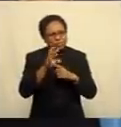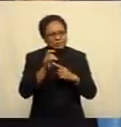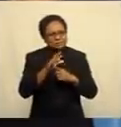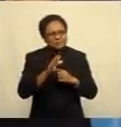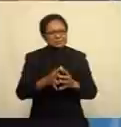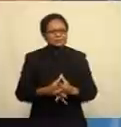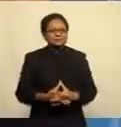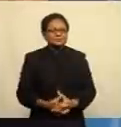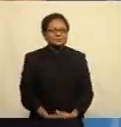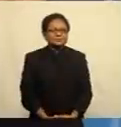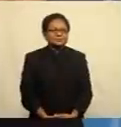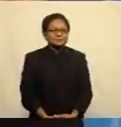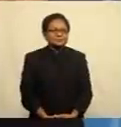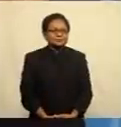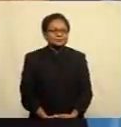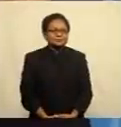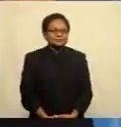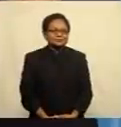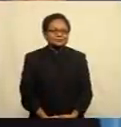lockdown will be